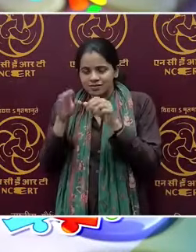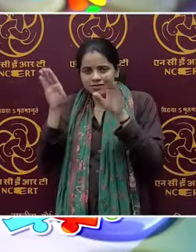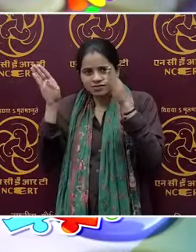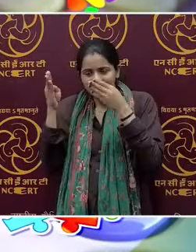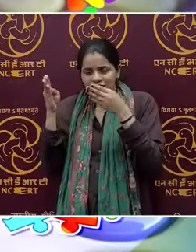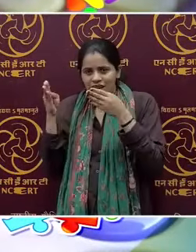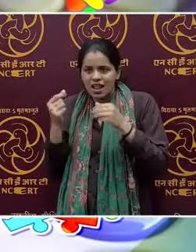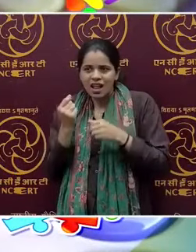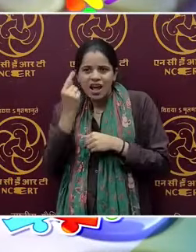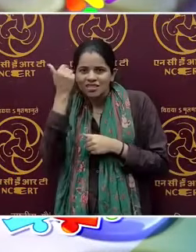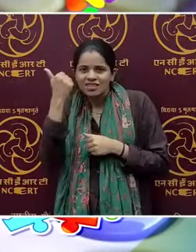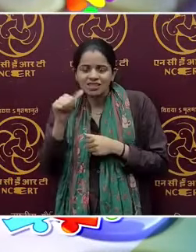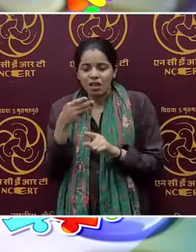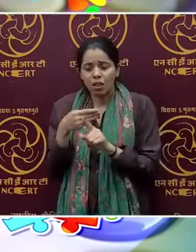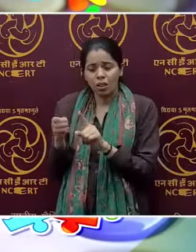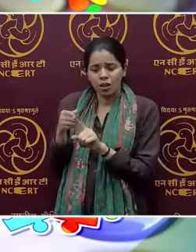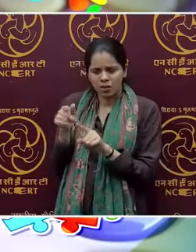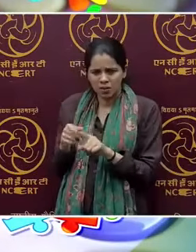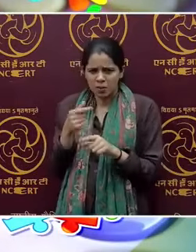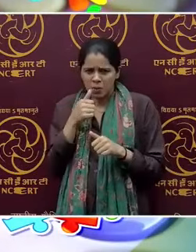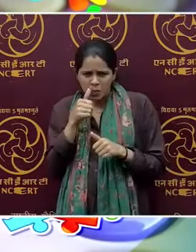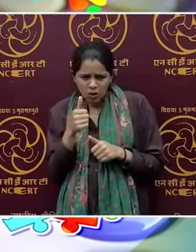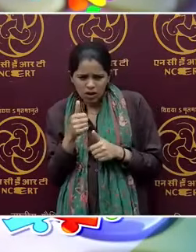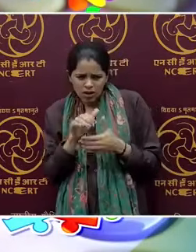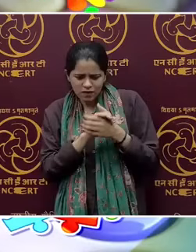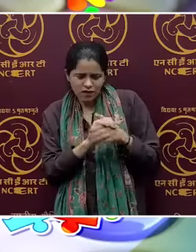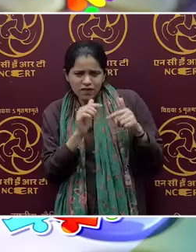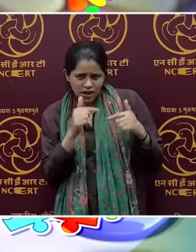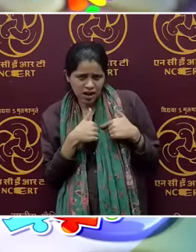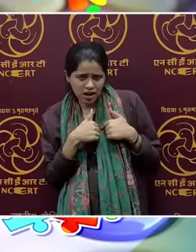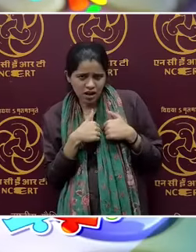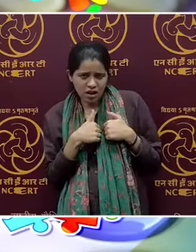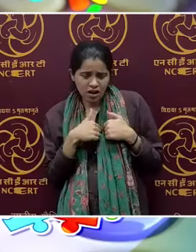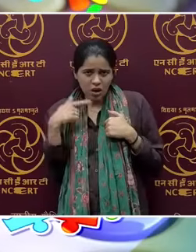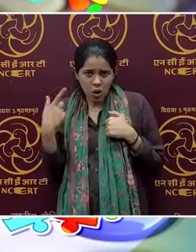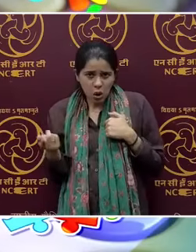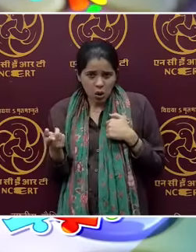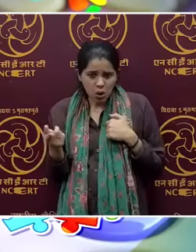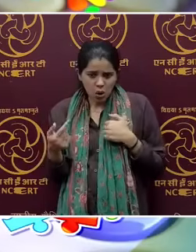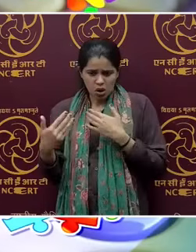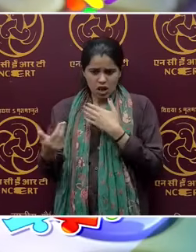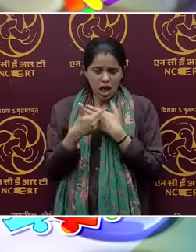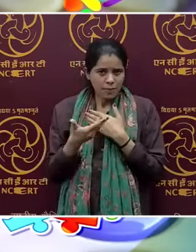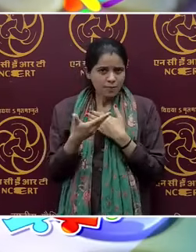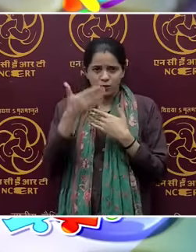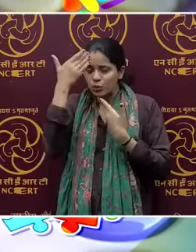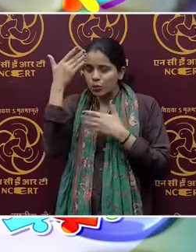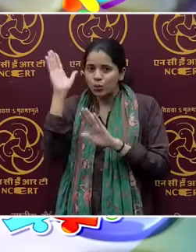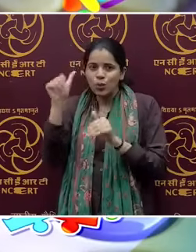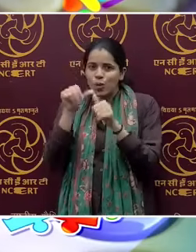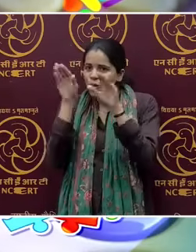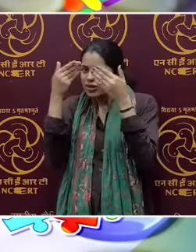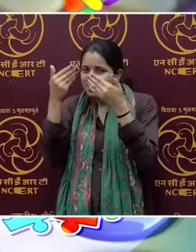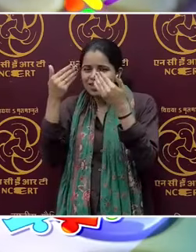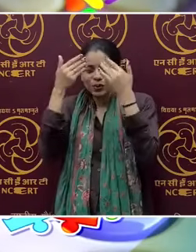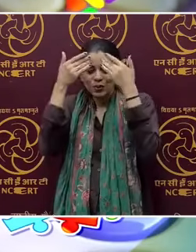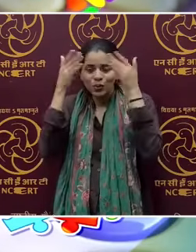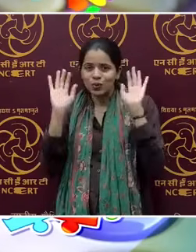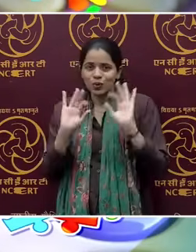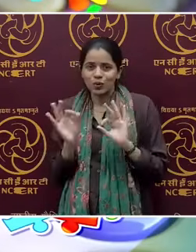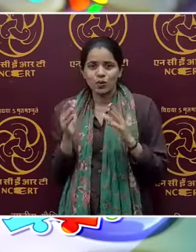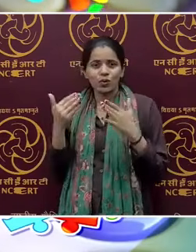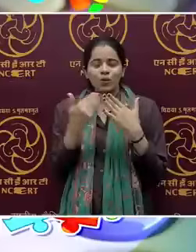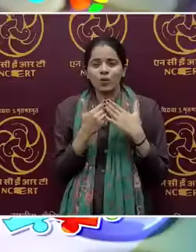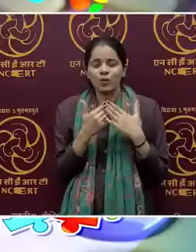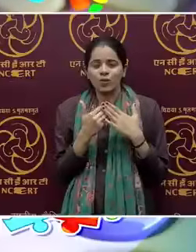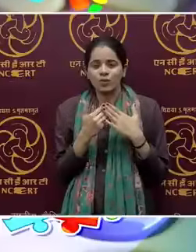person will not understand, is the boy trying to be friendly with me or is he trying to harm me? So one of the common things that happens in school